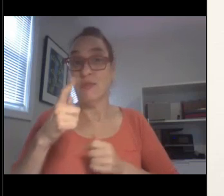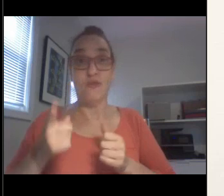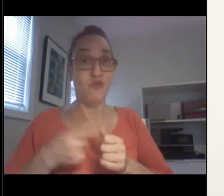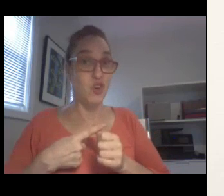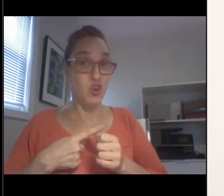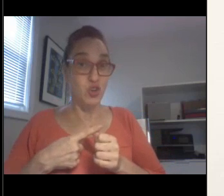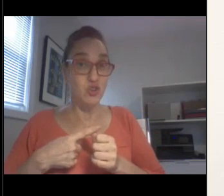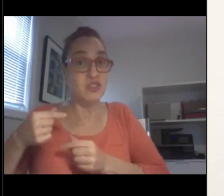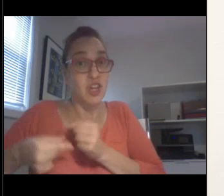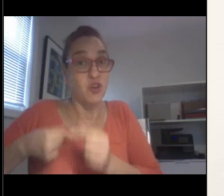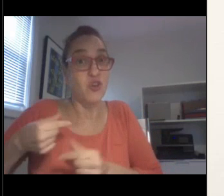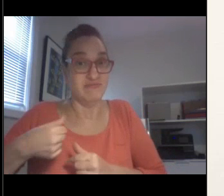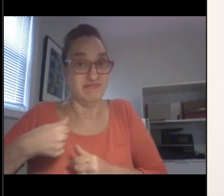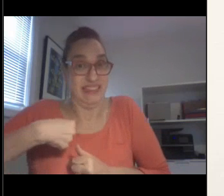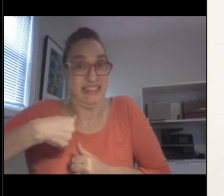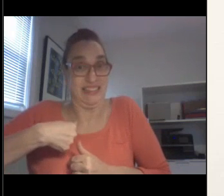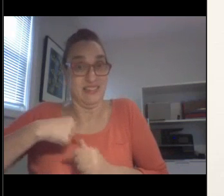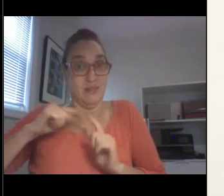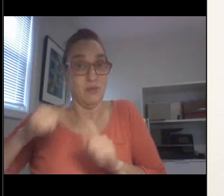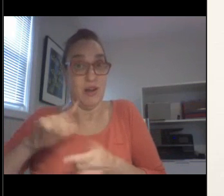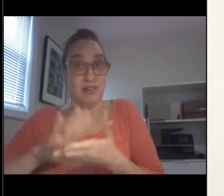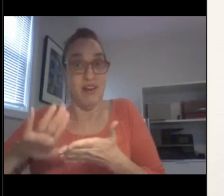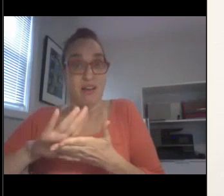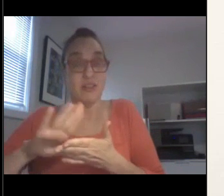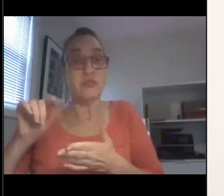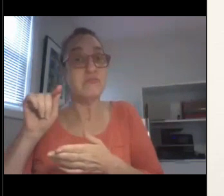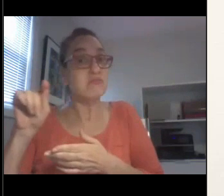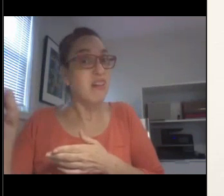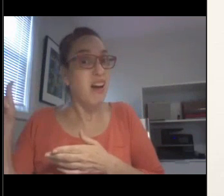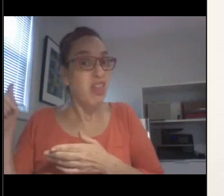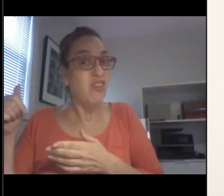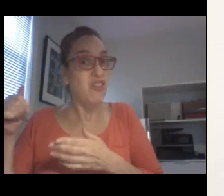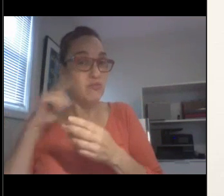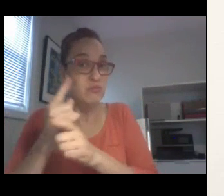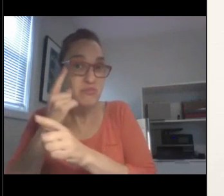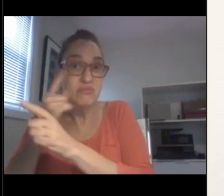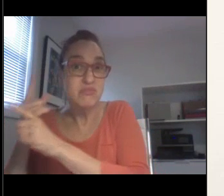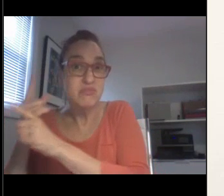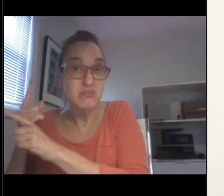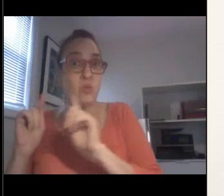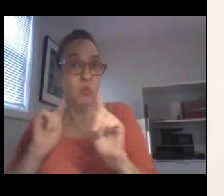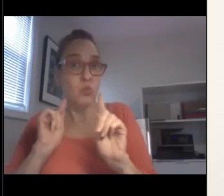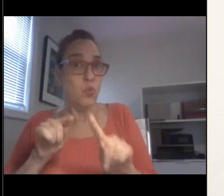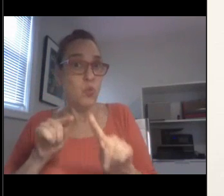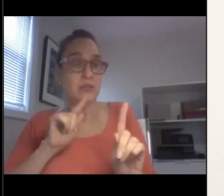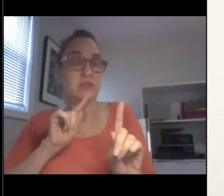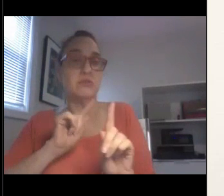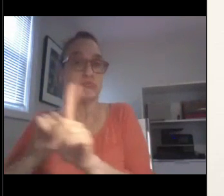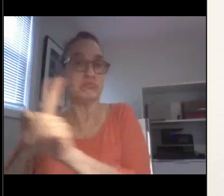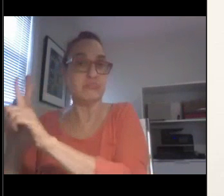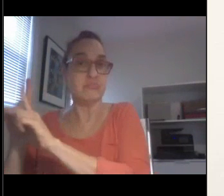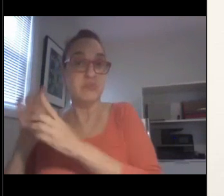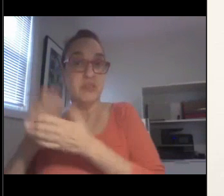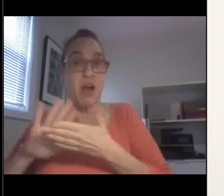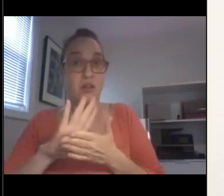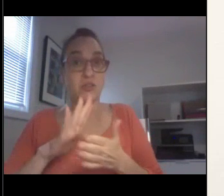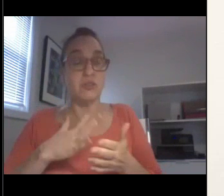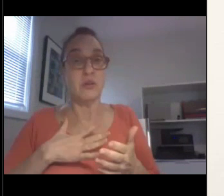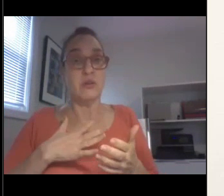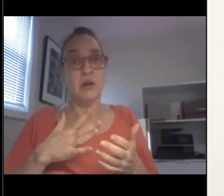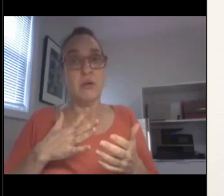have subsequently all graduated from different colleges. But our parents, my dad likes to remind us